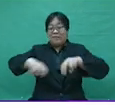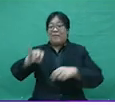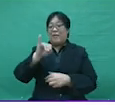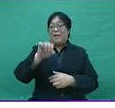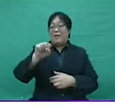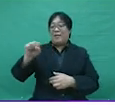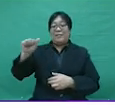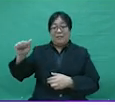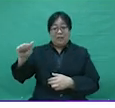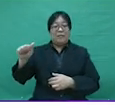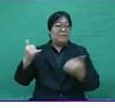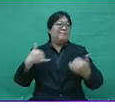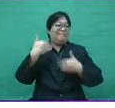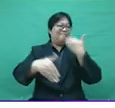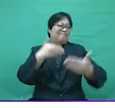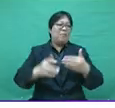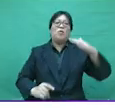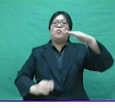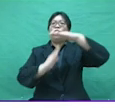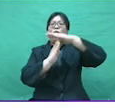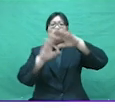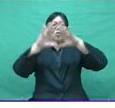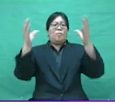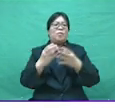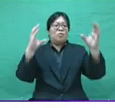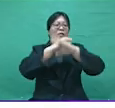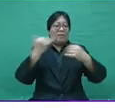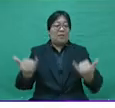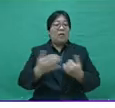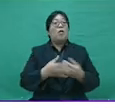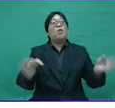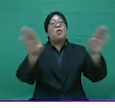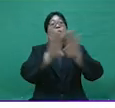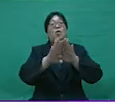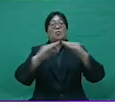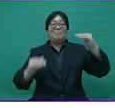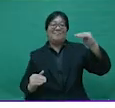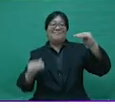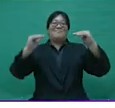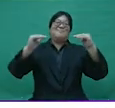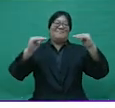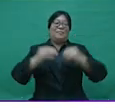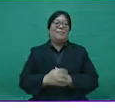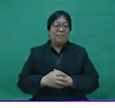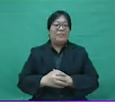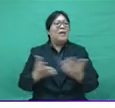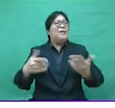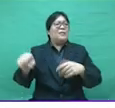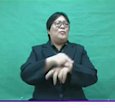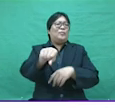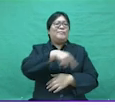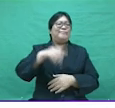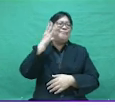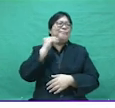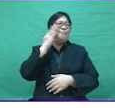that ISSA has done, the top global challenge number one is closing the coverage gap. Let's use